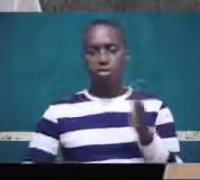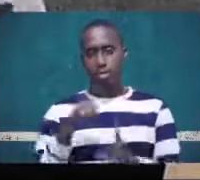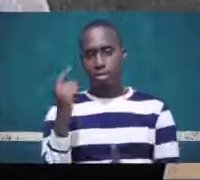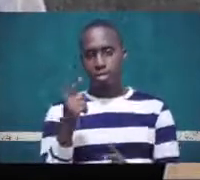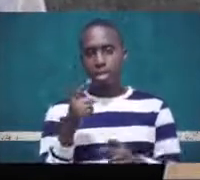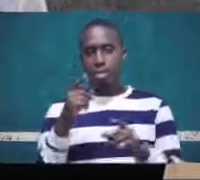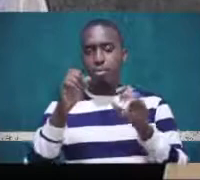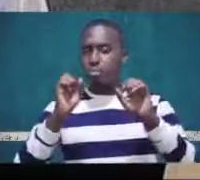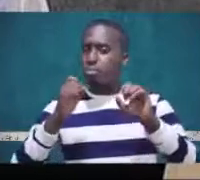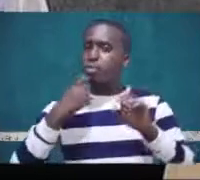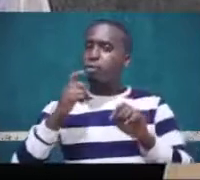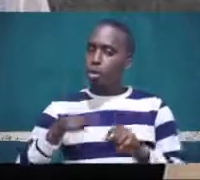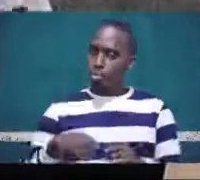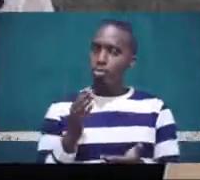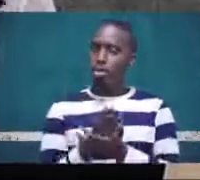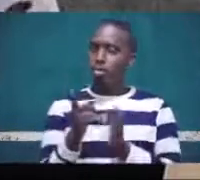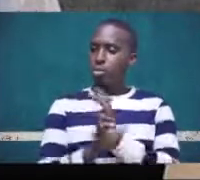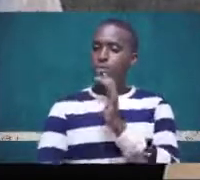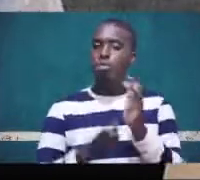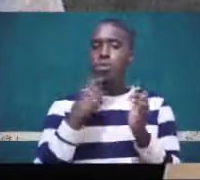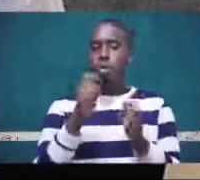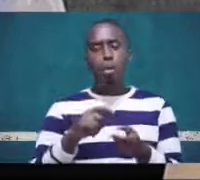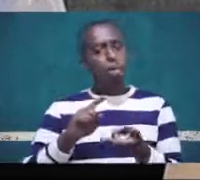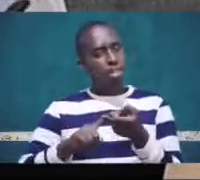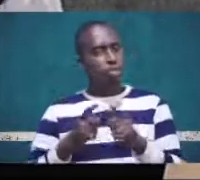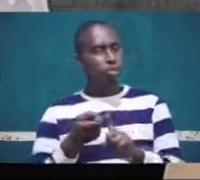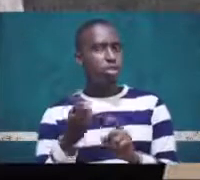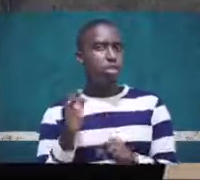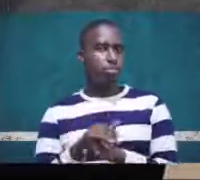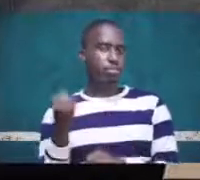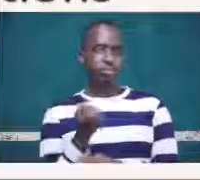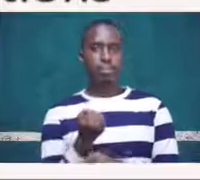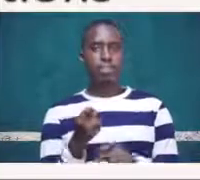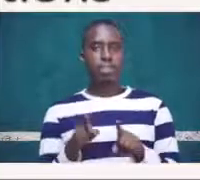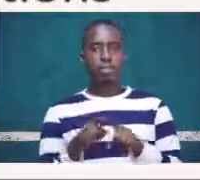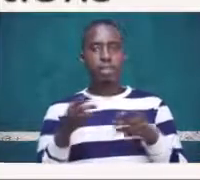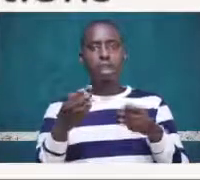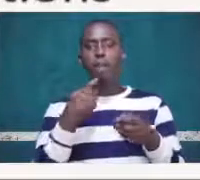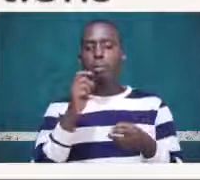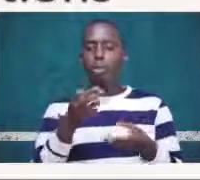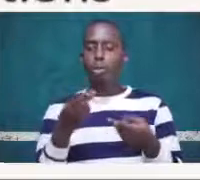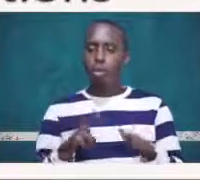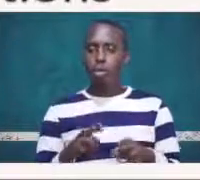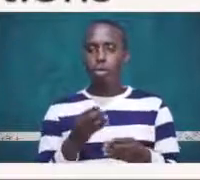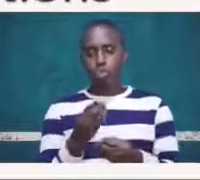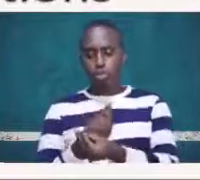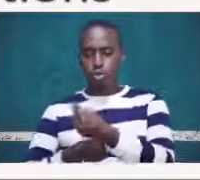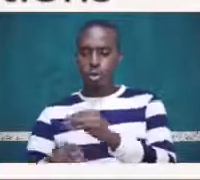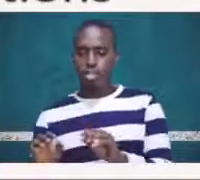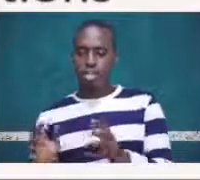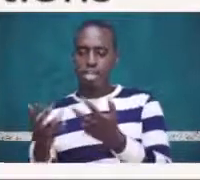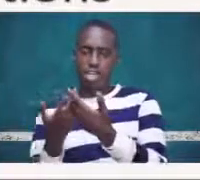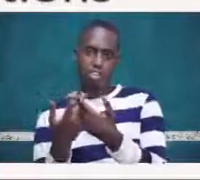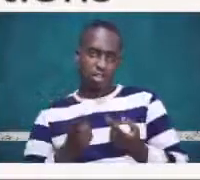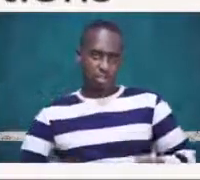Now, these countries should be friendly. There should be existence of trade relations. Because